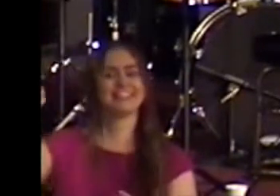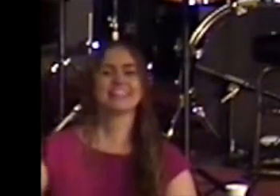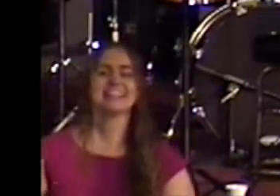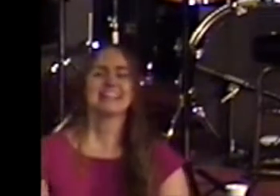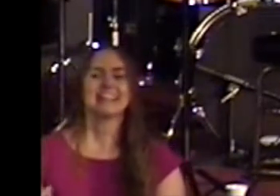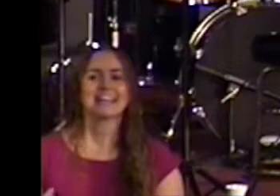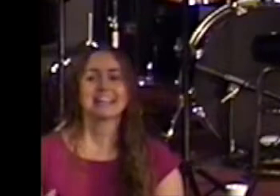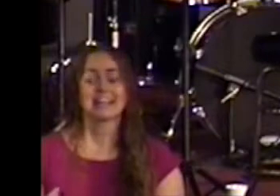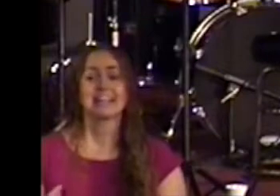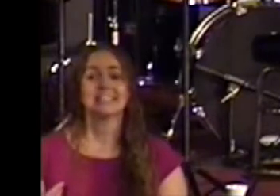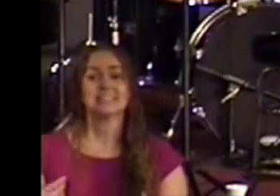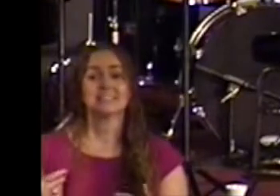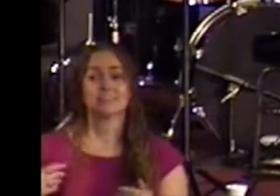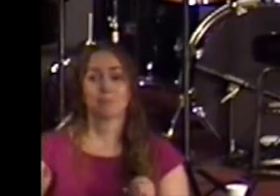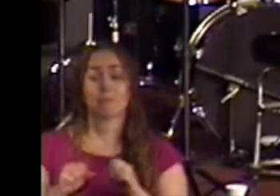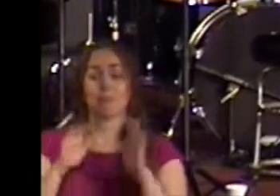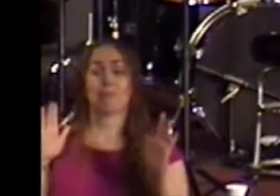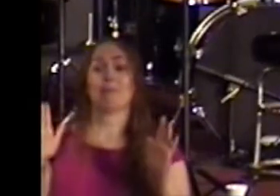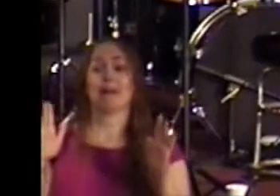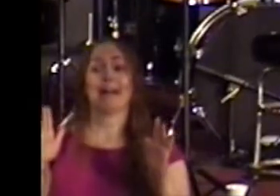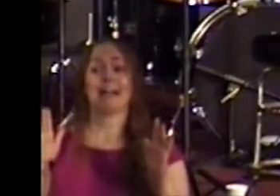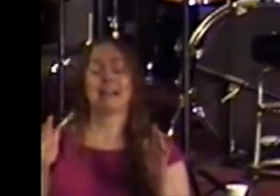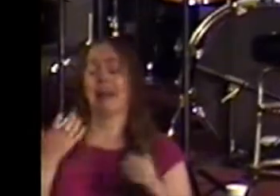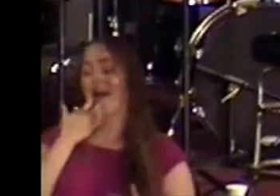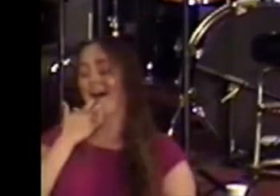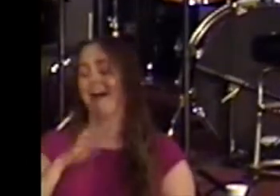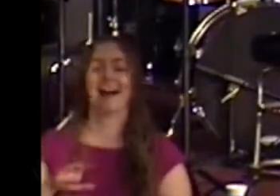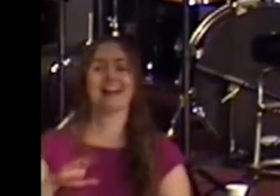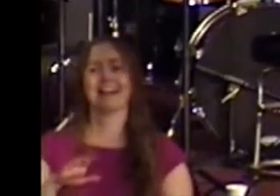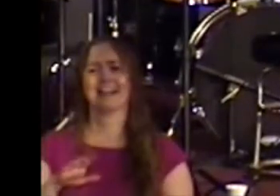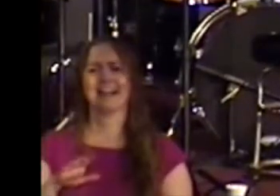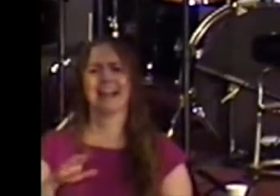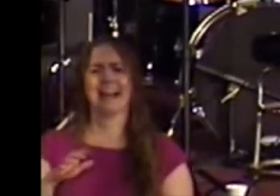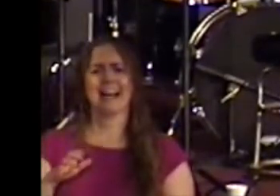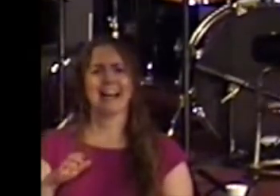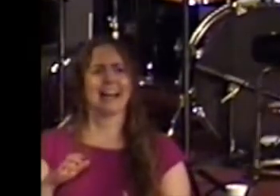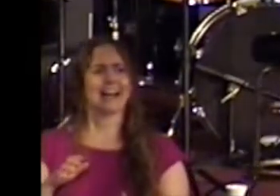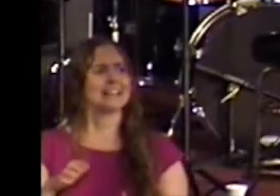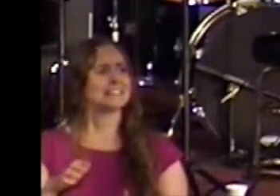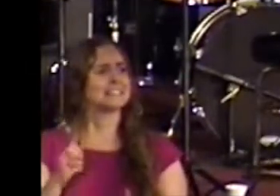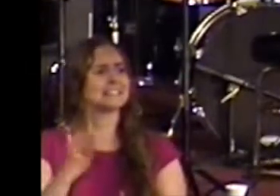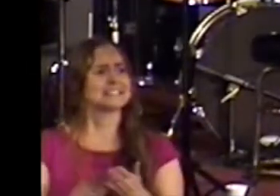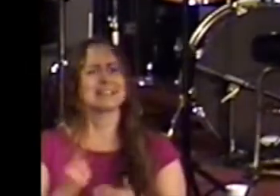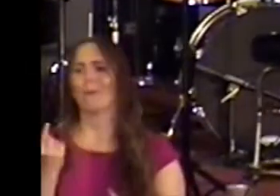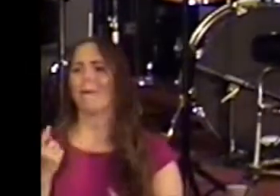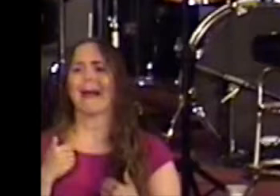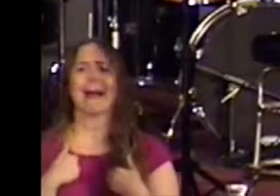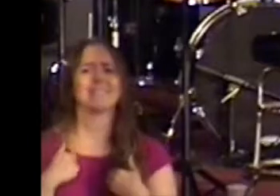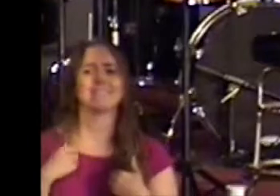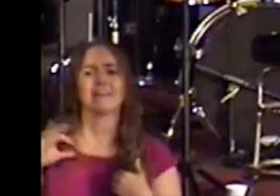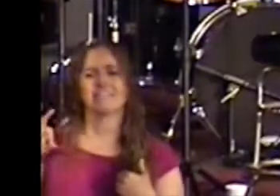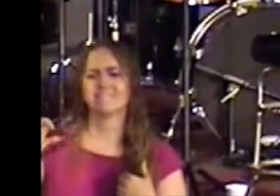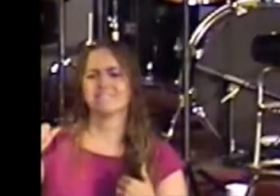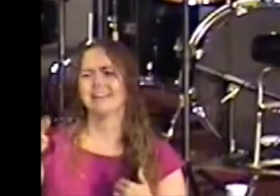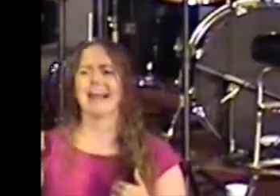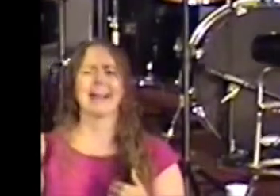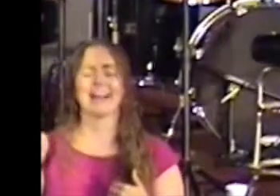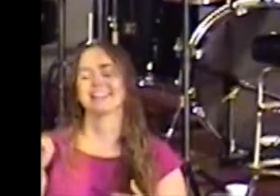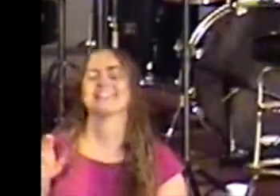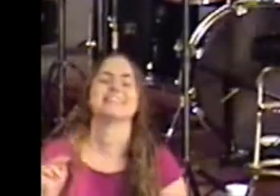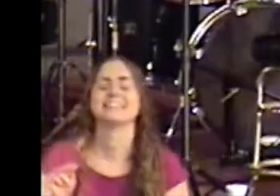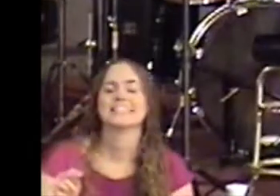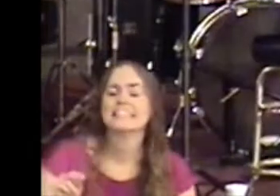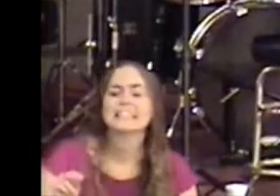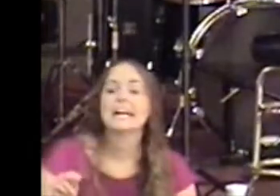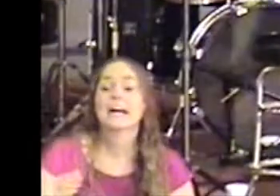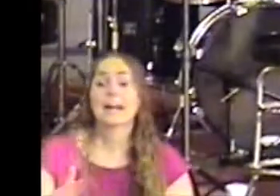It is like really bright up here, and it's really hot. Does anybody have a fan or anything like that? No. Anyway, I'm glad to be here this